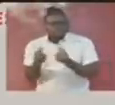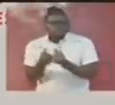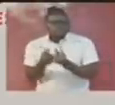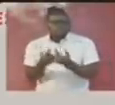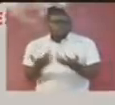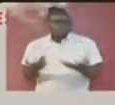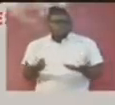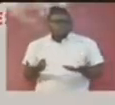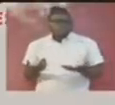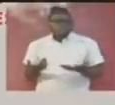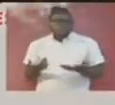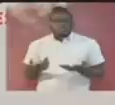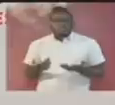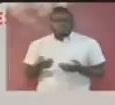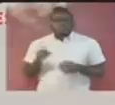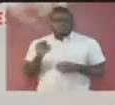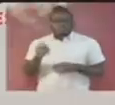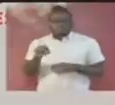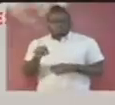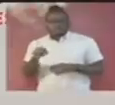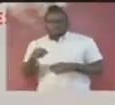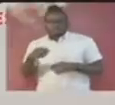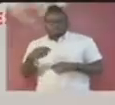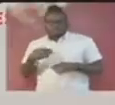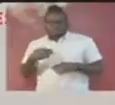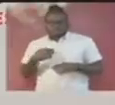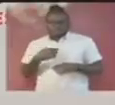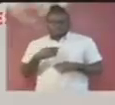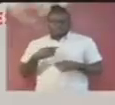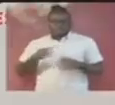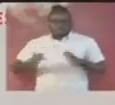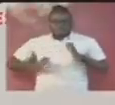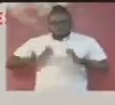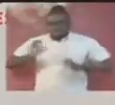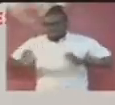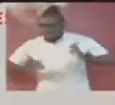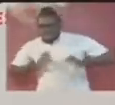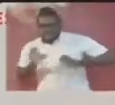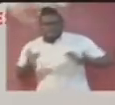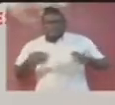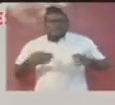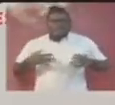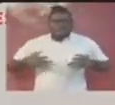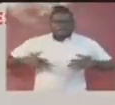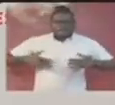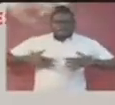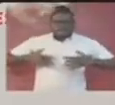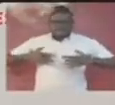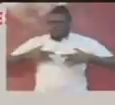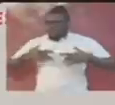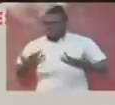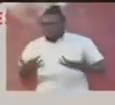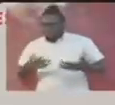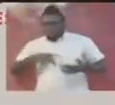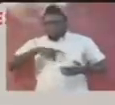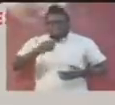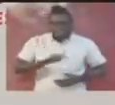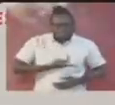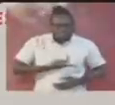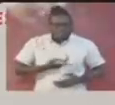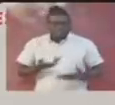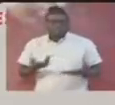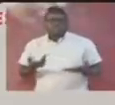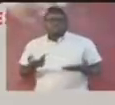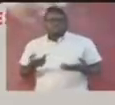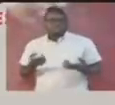issue, but like any gathering, there is the potential to turn it into a super spreader event.